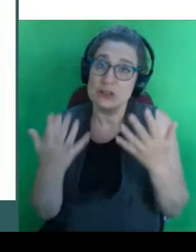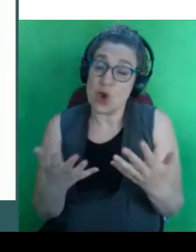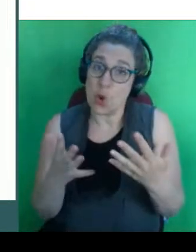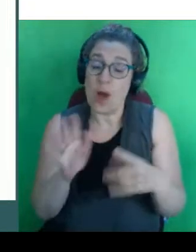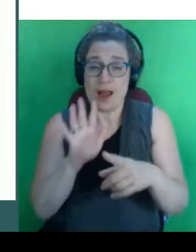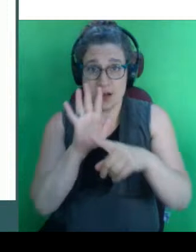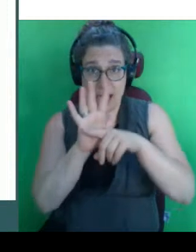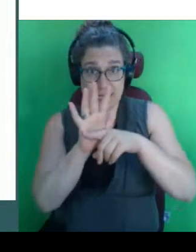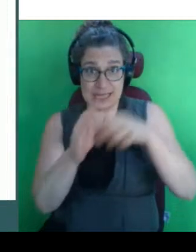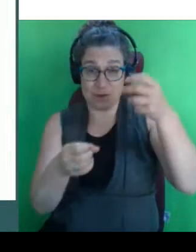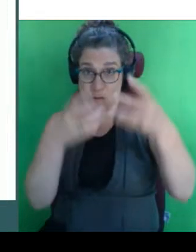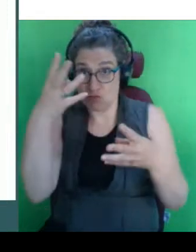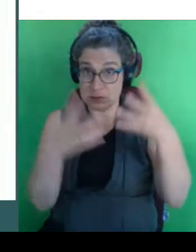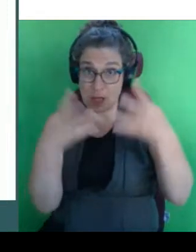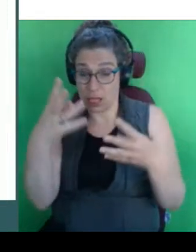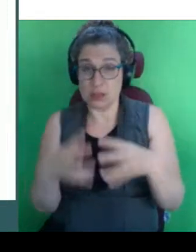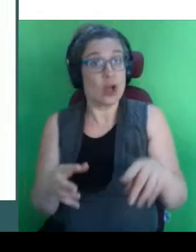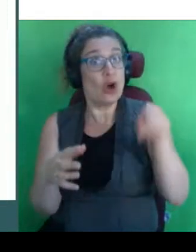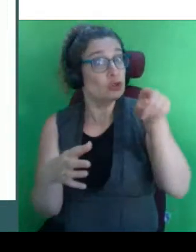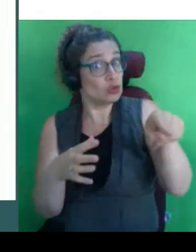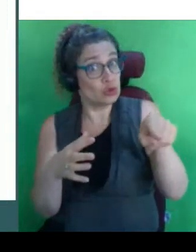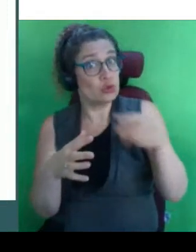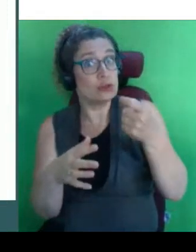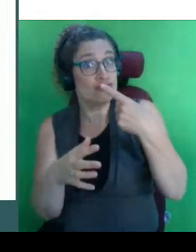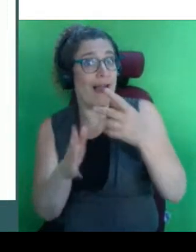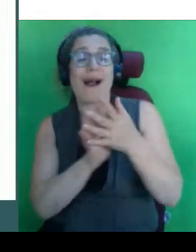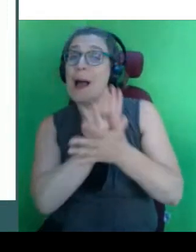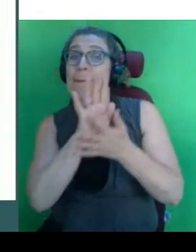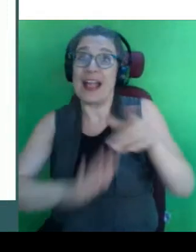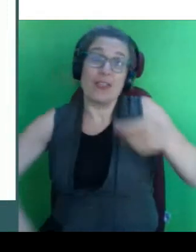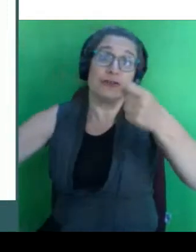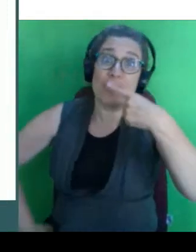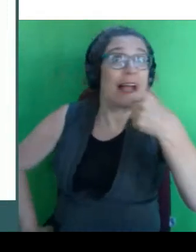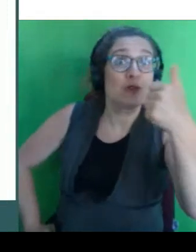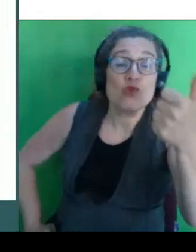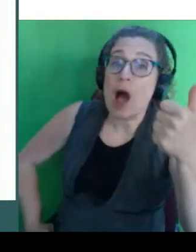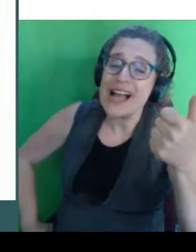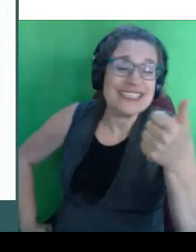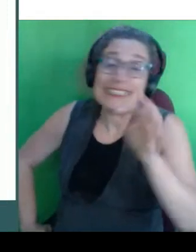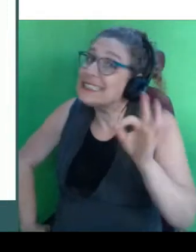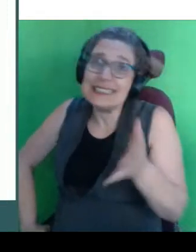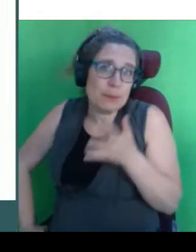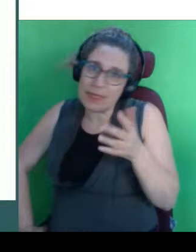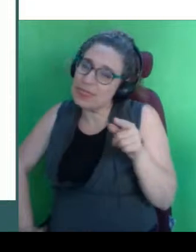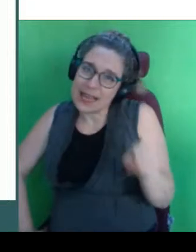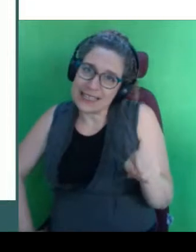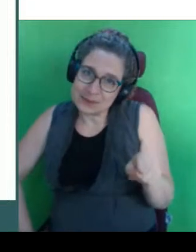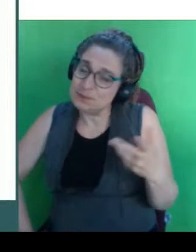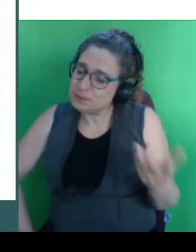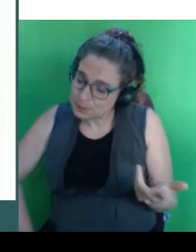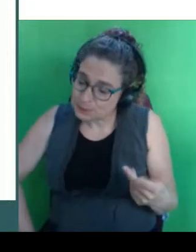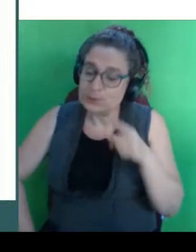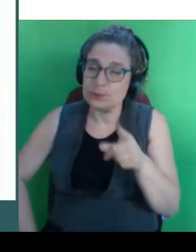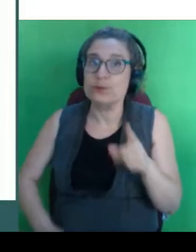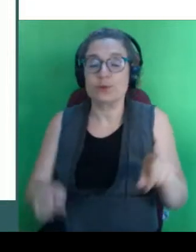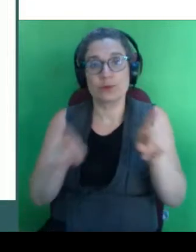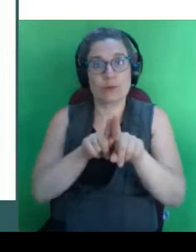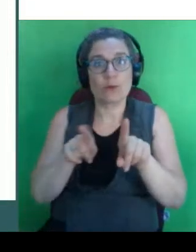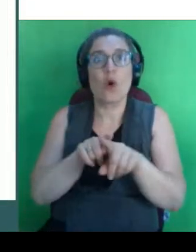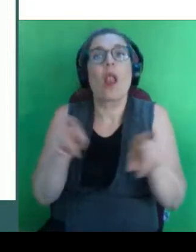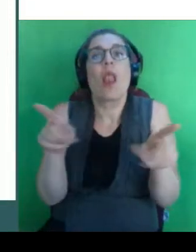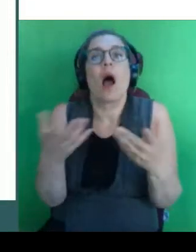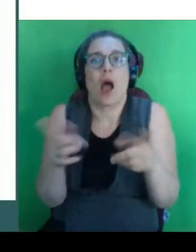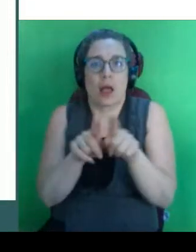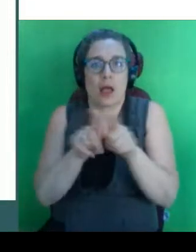mean the drug is safe to give. And the other thing which can happen, so penicillin is an